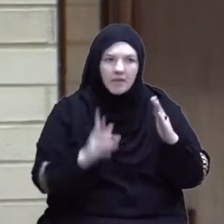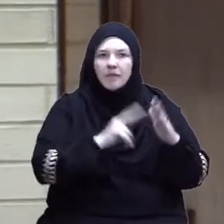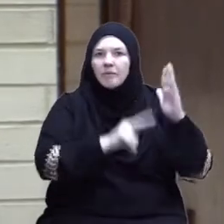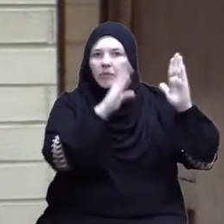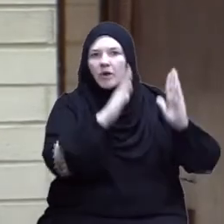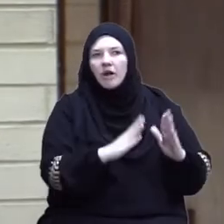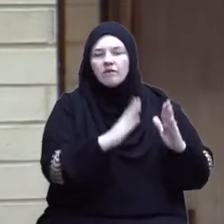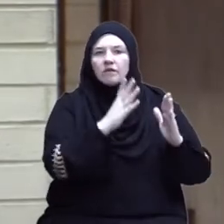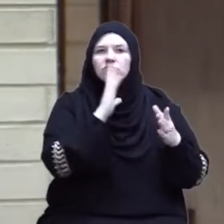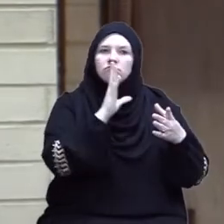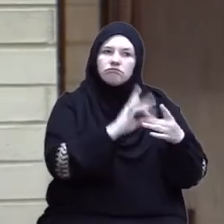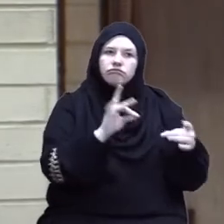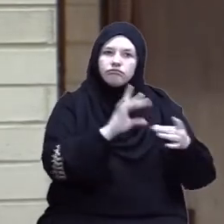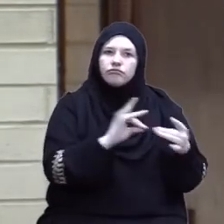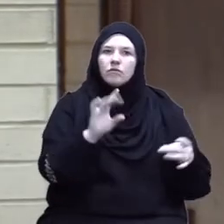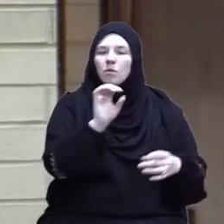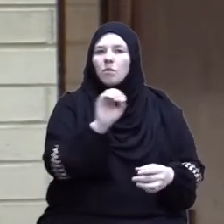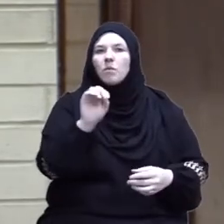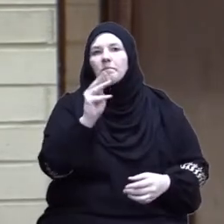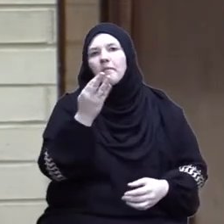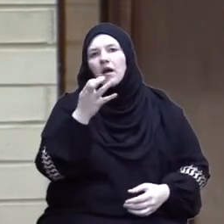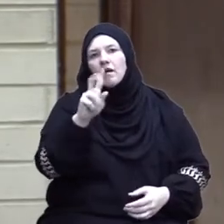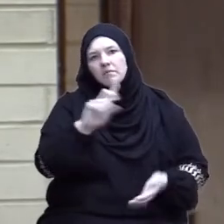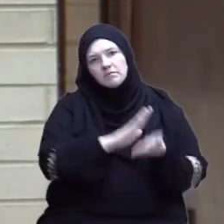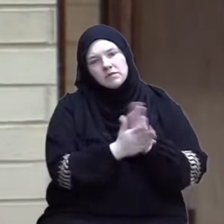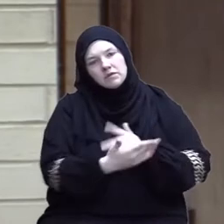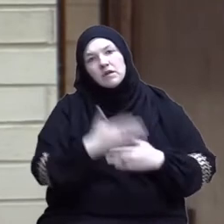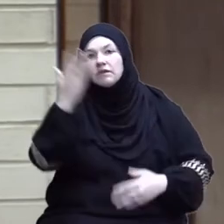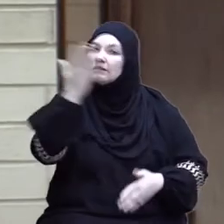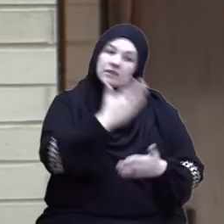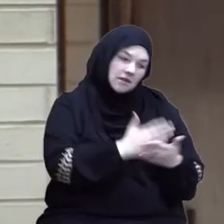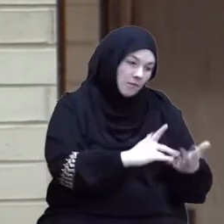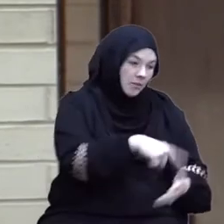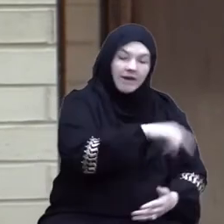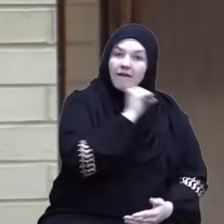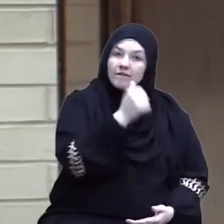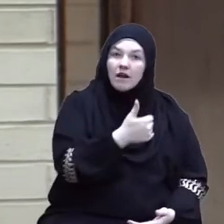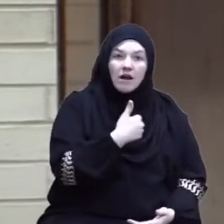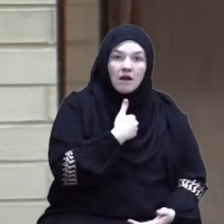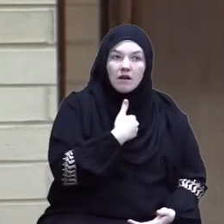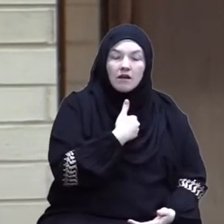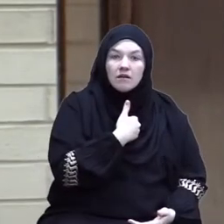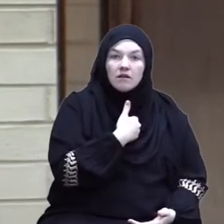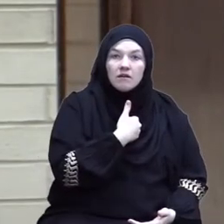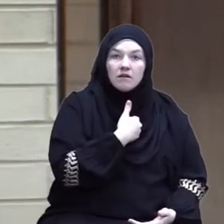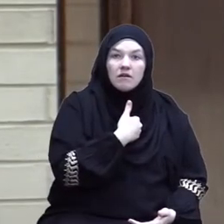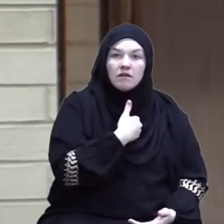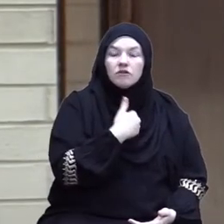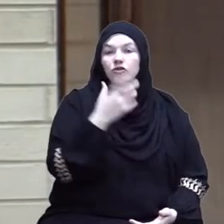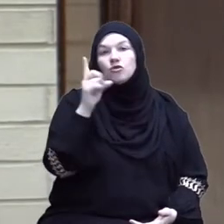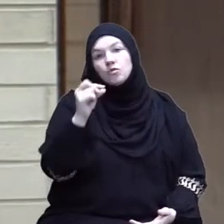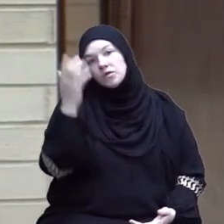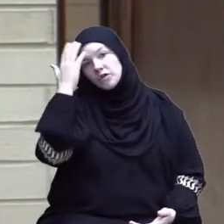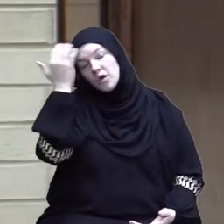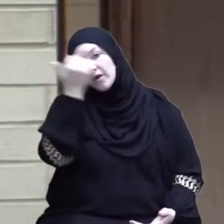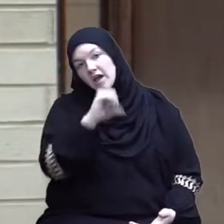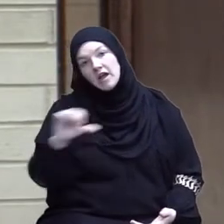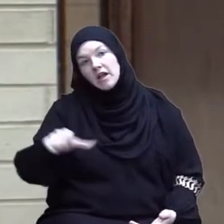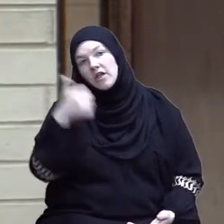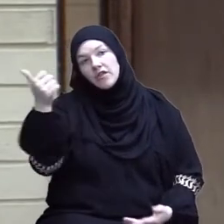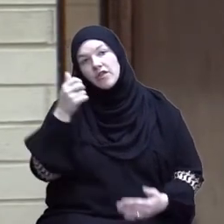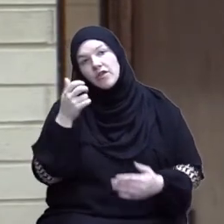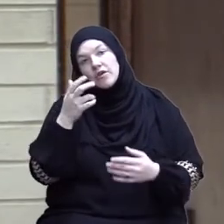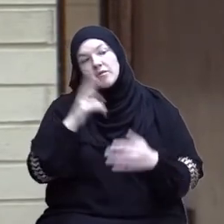we have told you about, O Muhammad sallallahu alayhi wa sallam, and some we have not. Do we know any prophet other than what